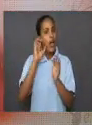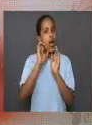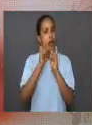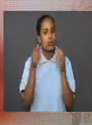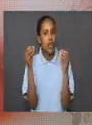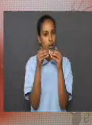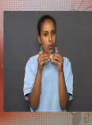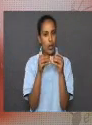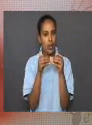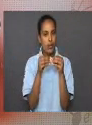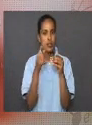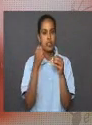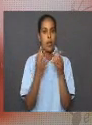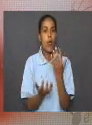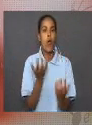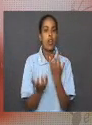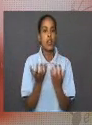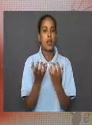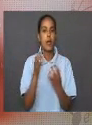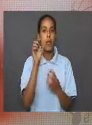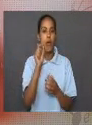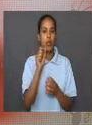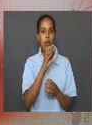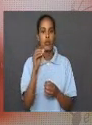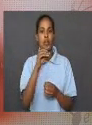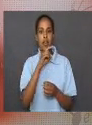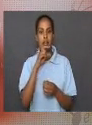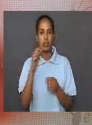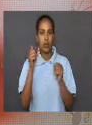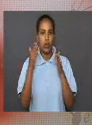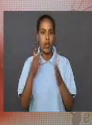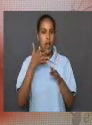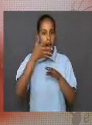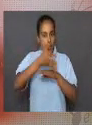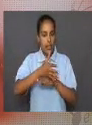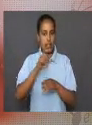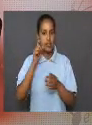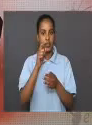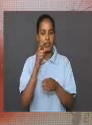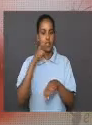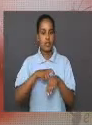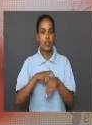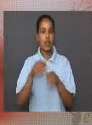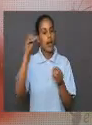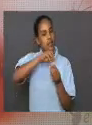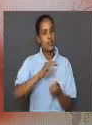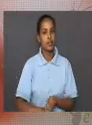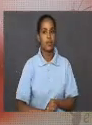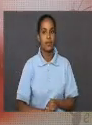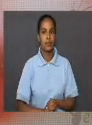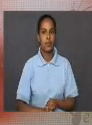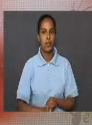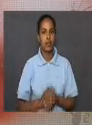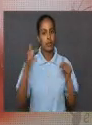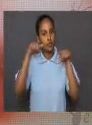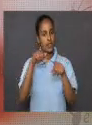to calculate the boiling point of a solvent after certain solutes have been added.